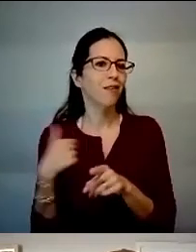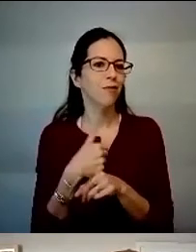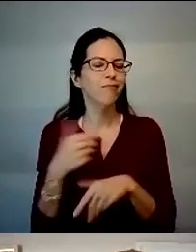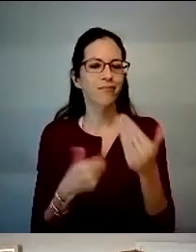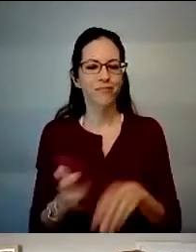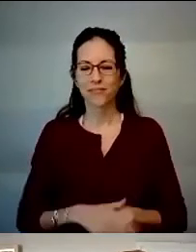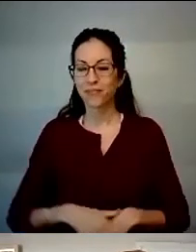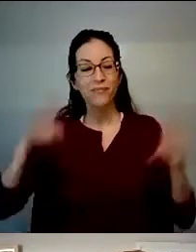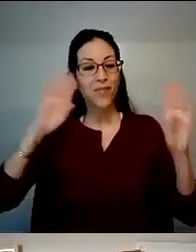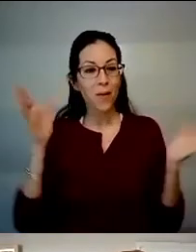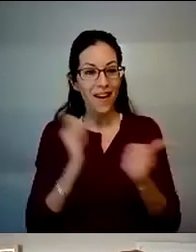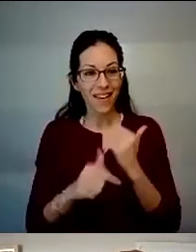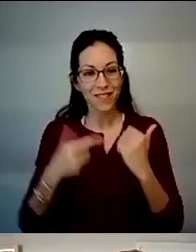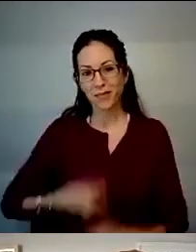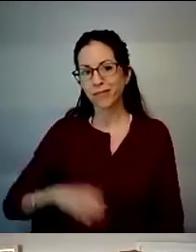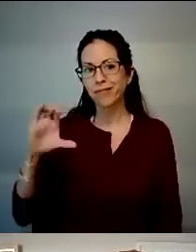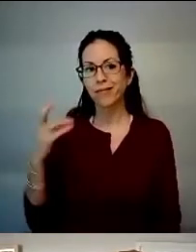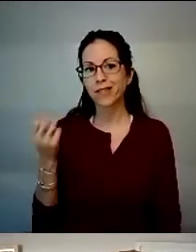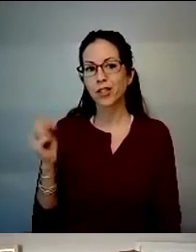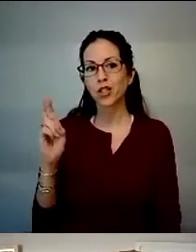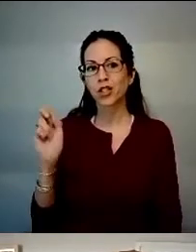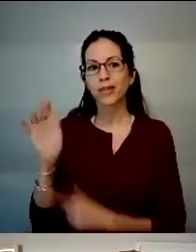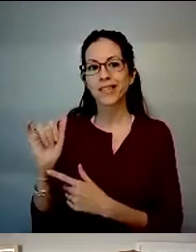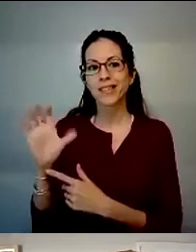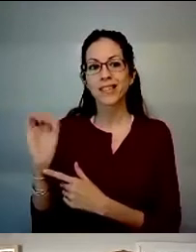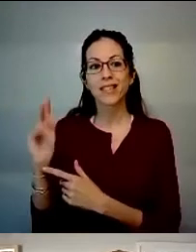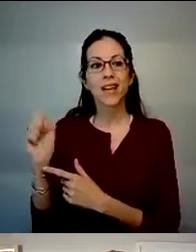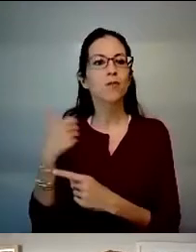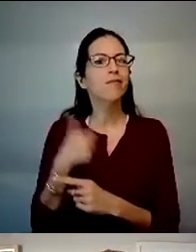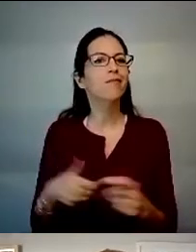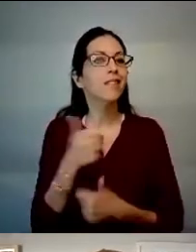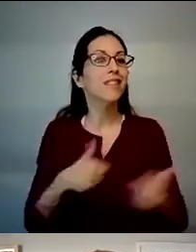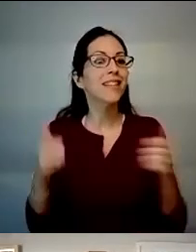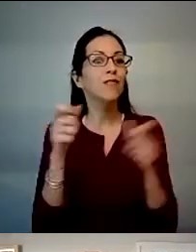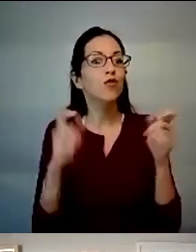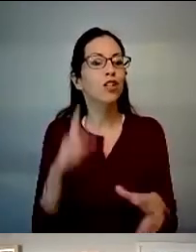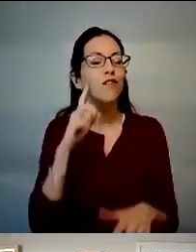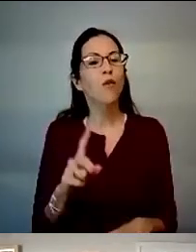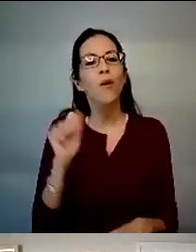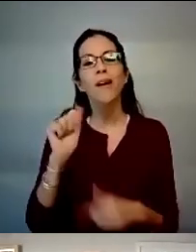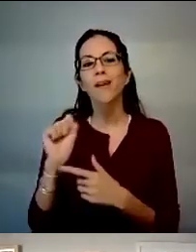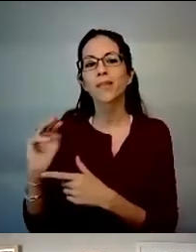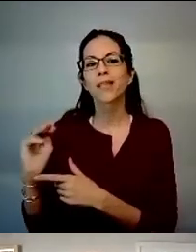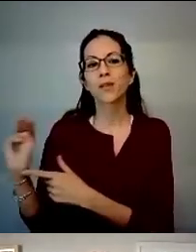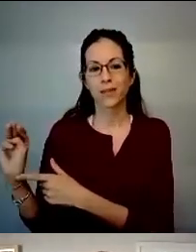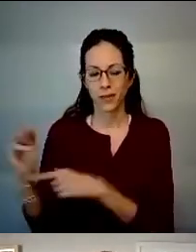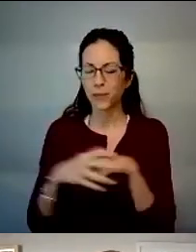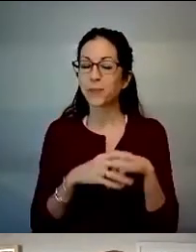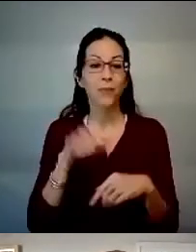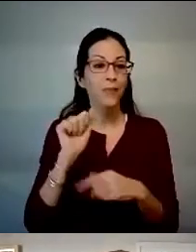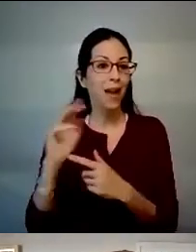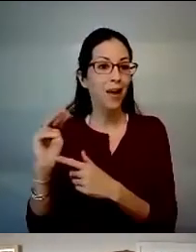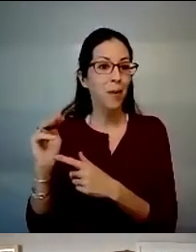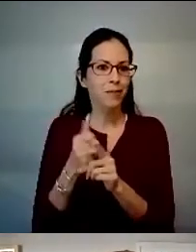Hi, everybody. My name is Charity Counts, and I'm the Executive Director of the Association of Midwest Museums. AMM is located